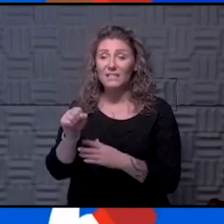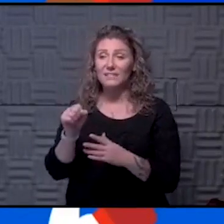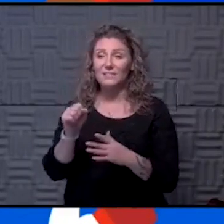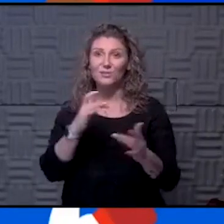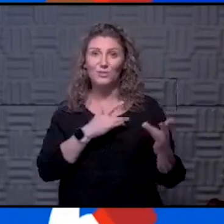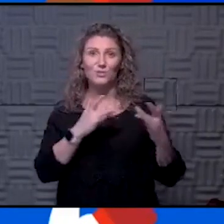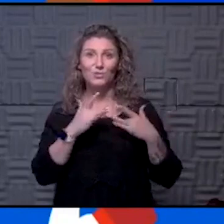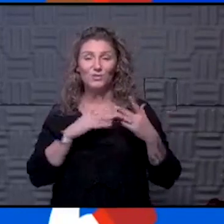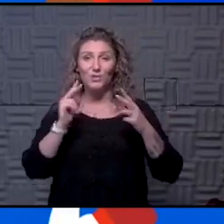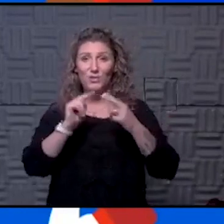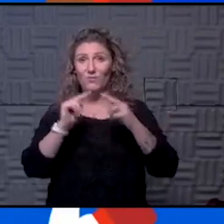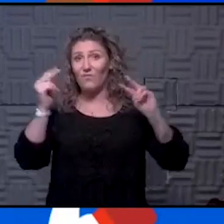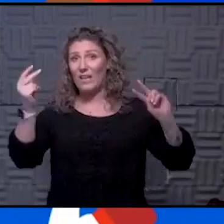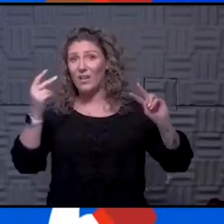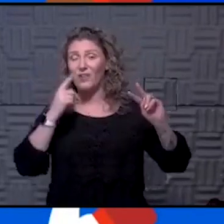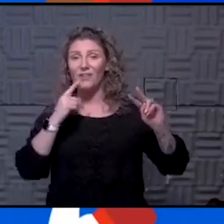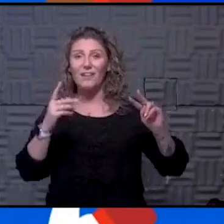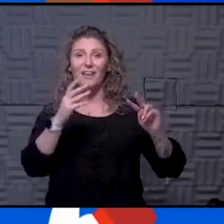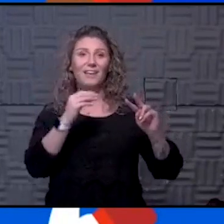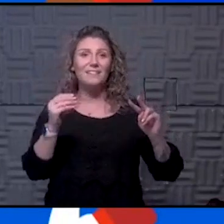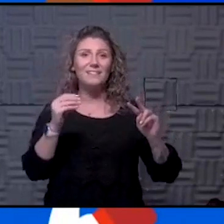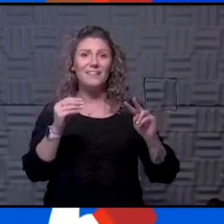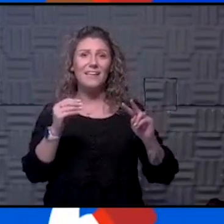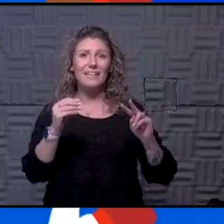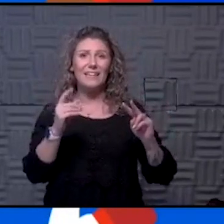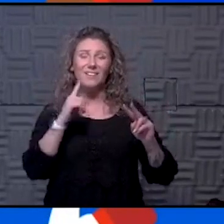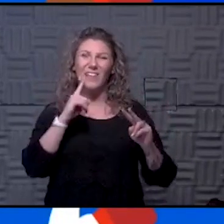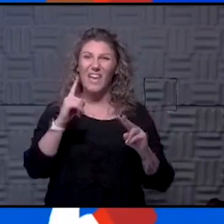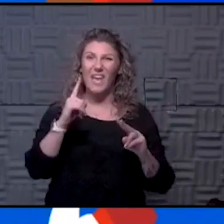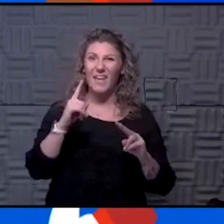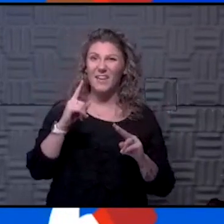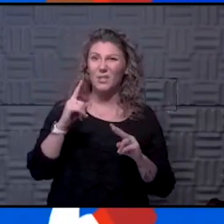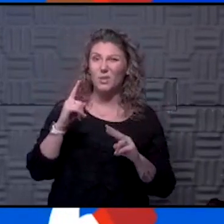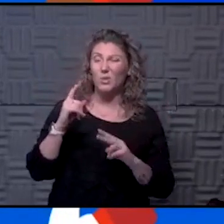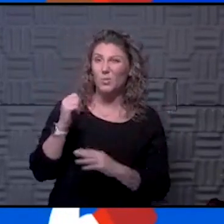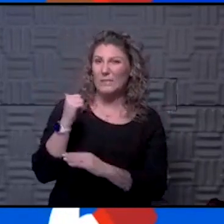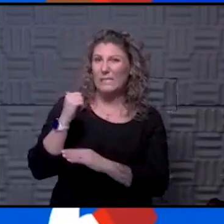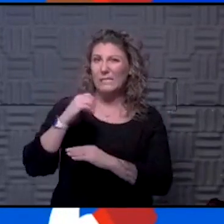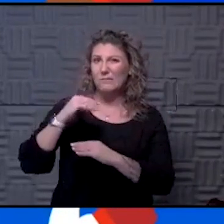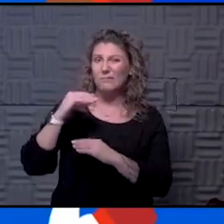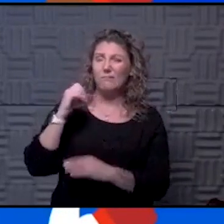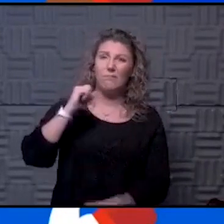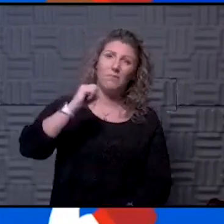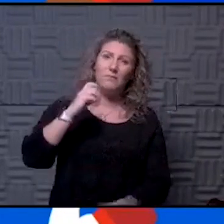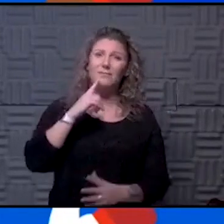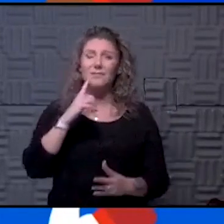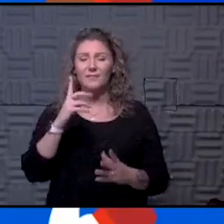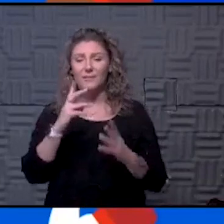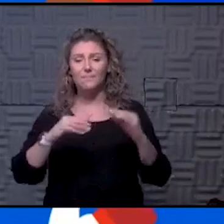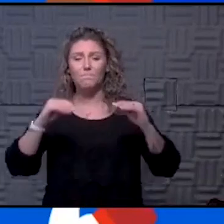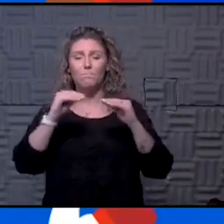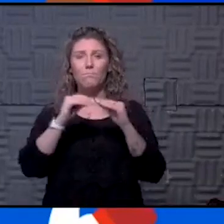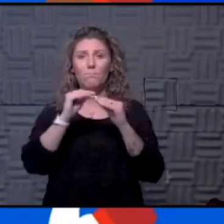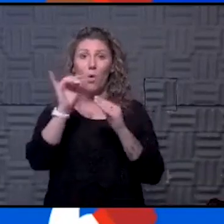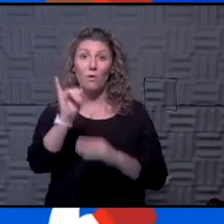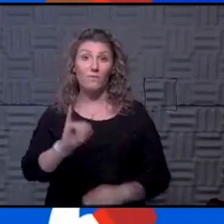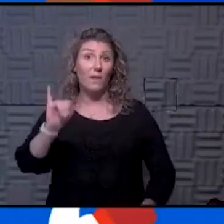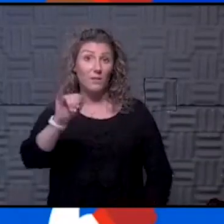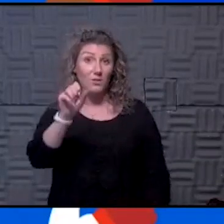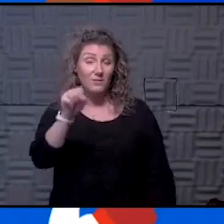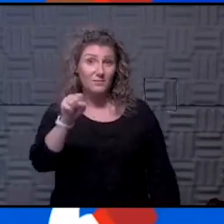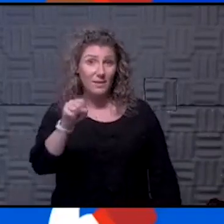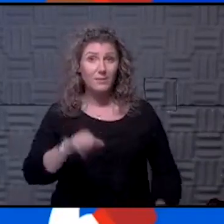is for the reasons that has been stated. It is potentially more infectious,